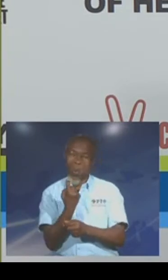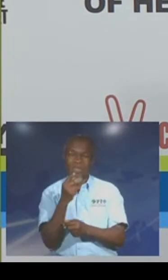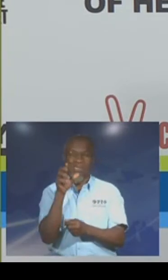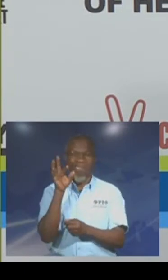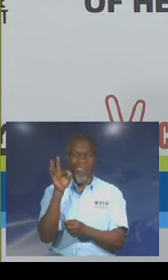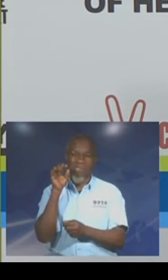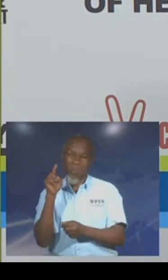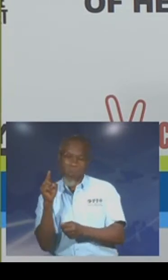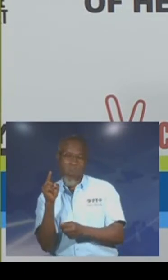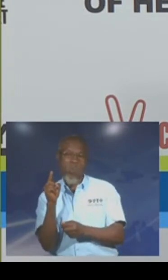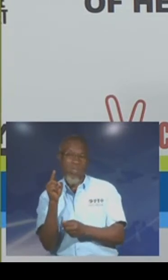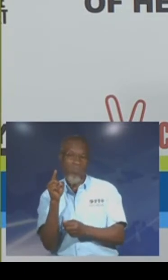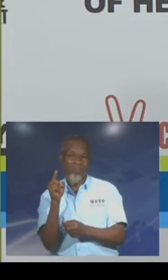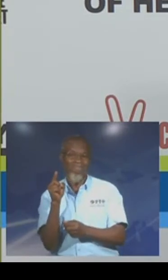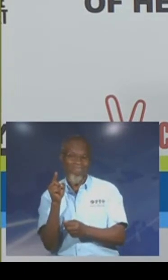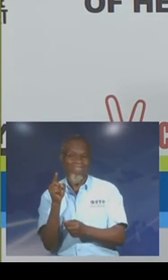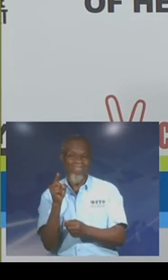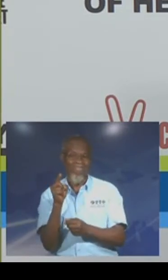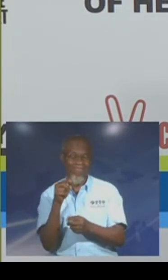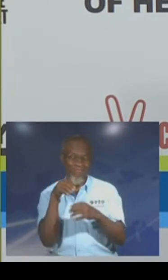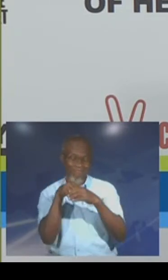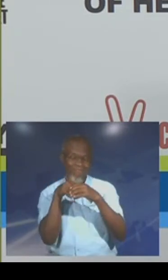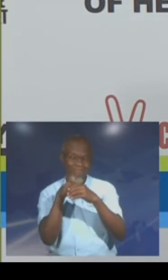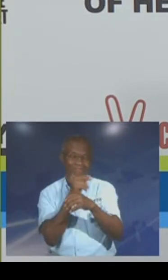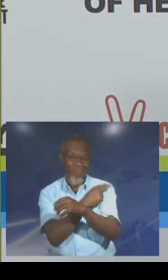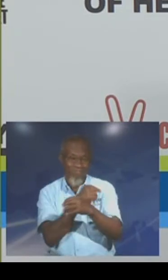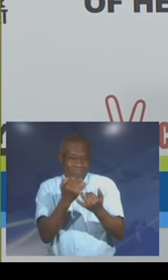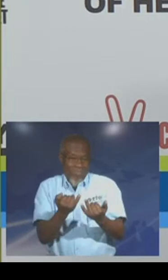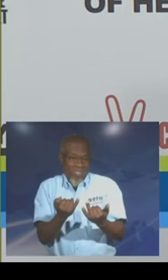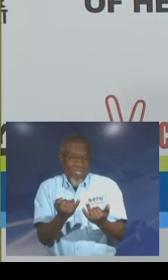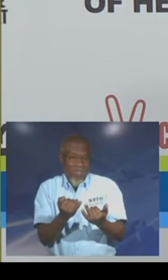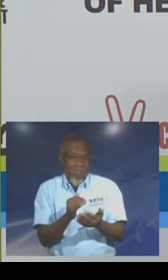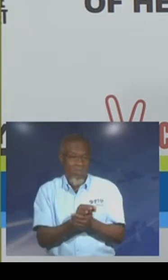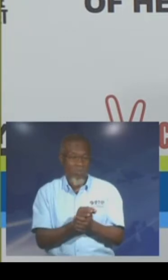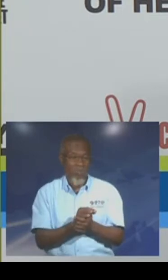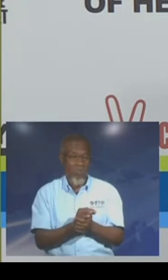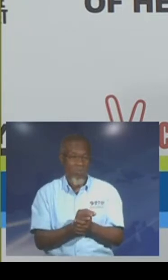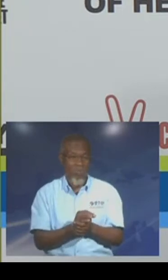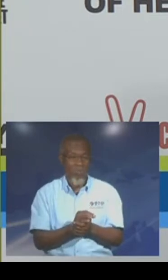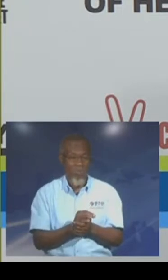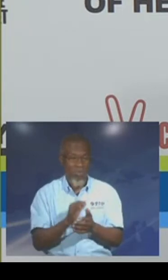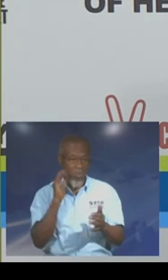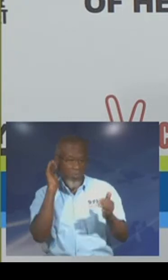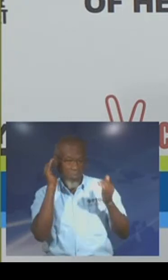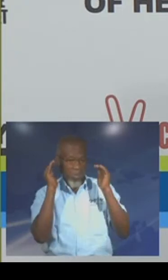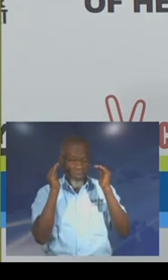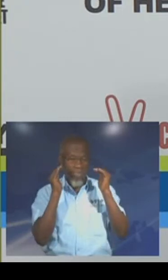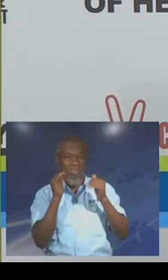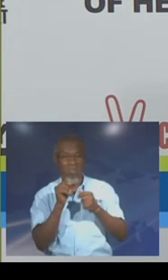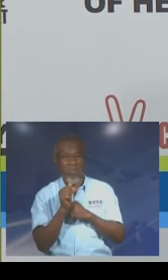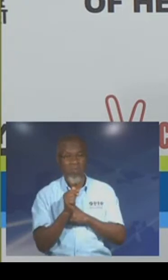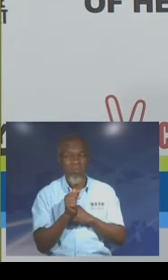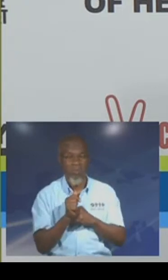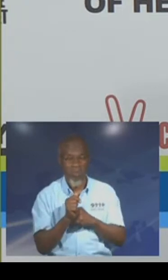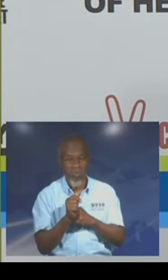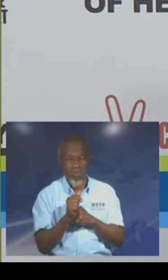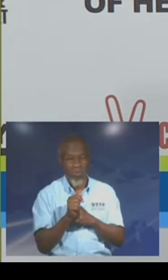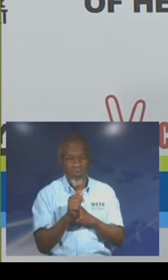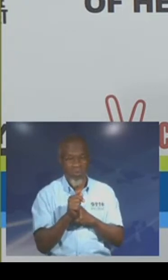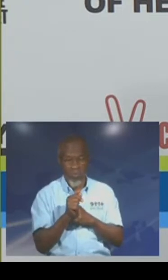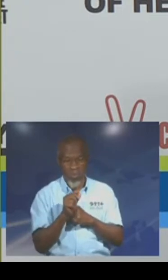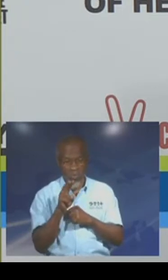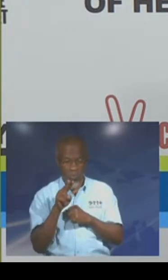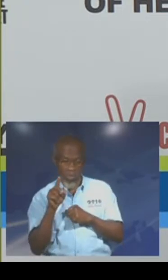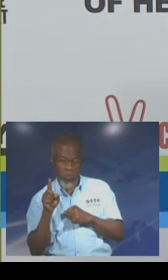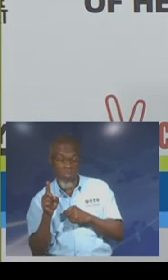various facilities, which is actually lower than April of 2021 in terms of the number of hospitalizations. So